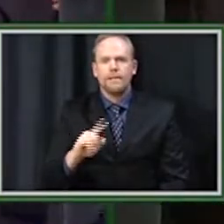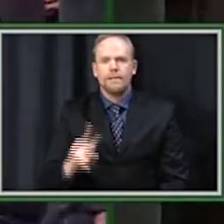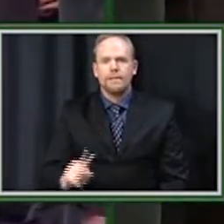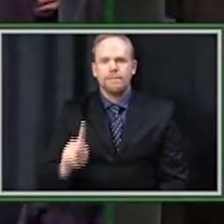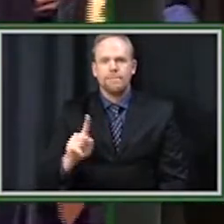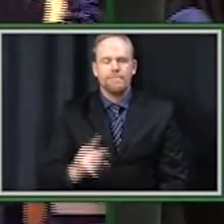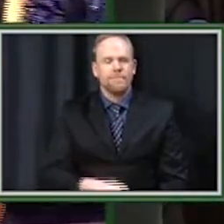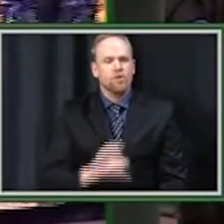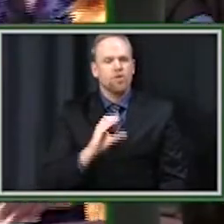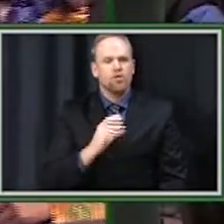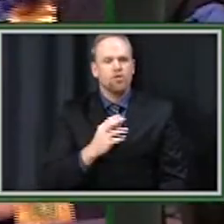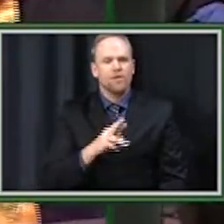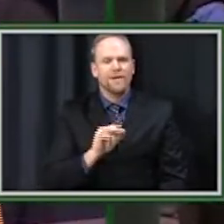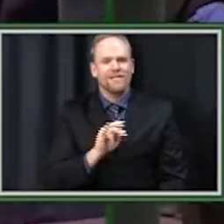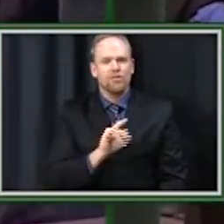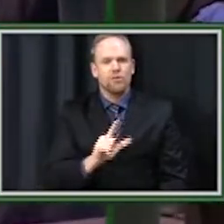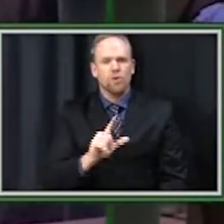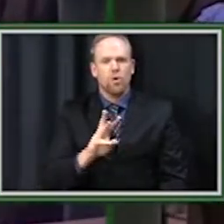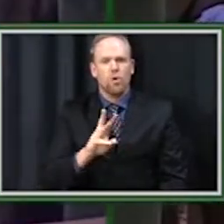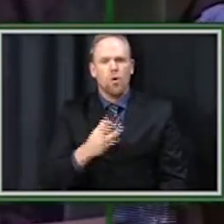Krista White.